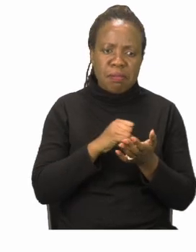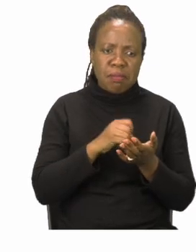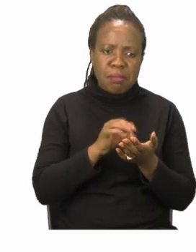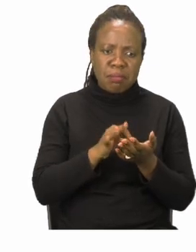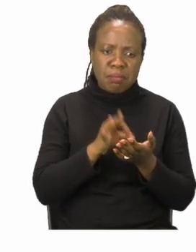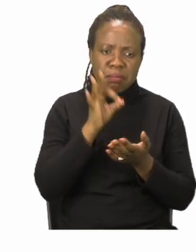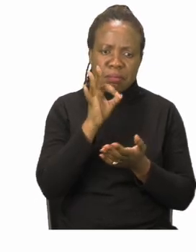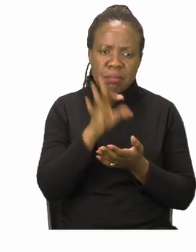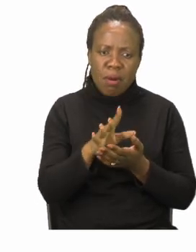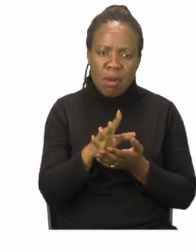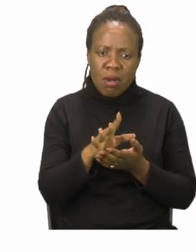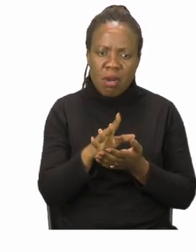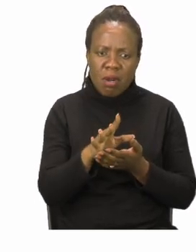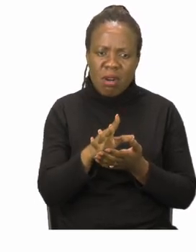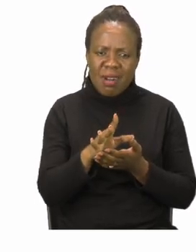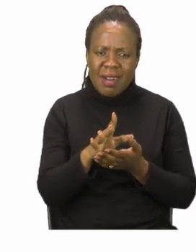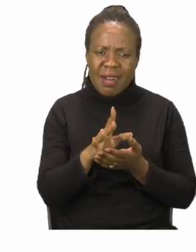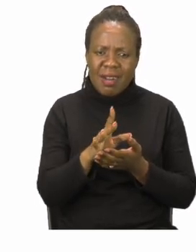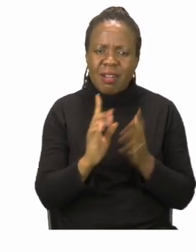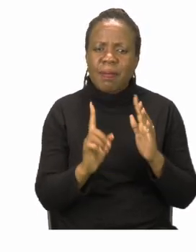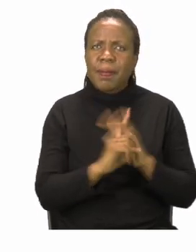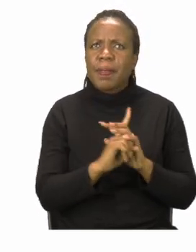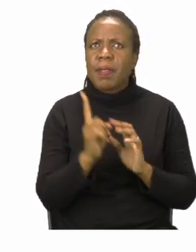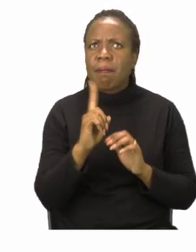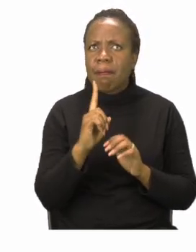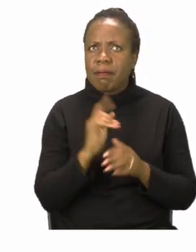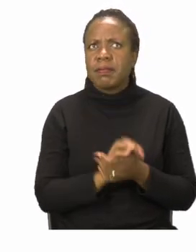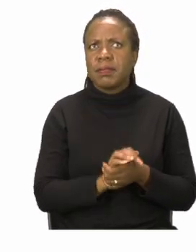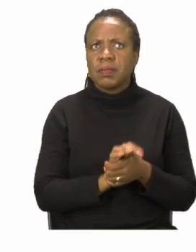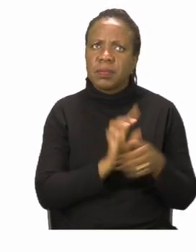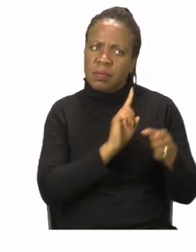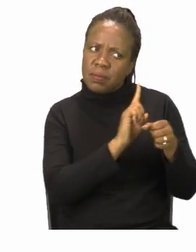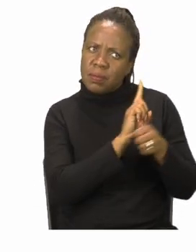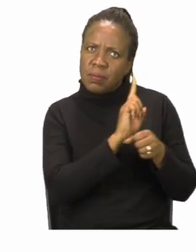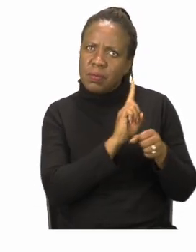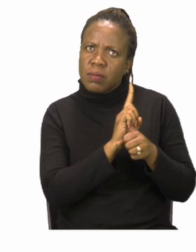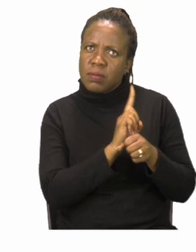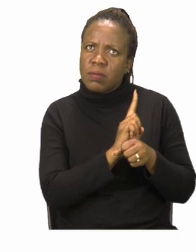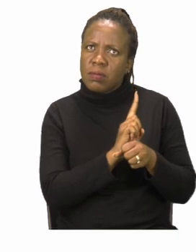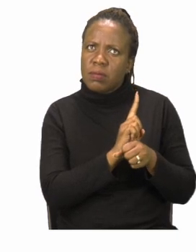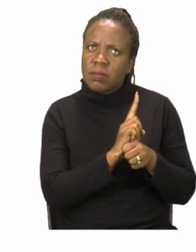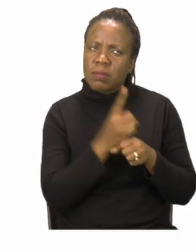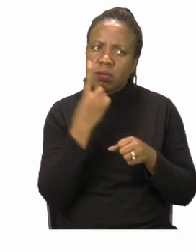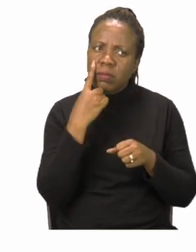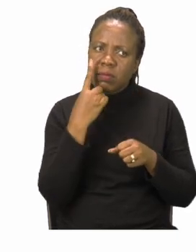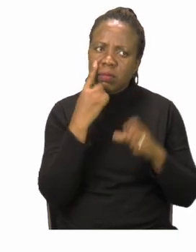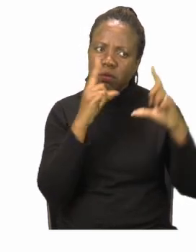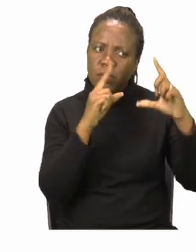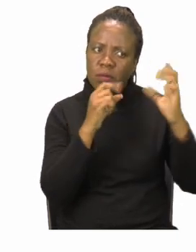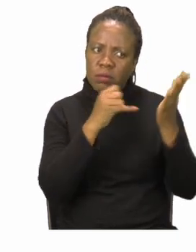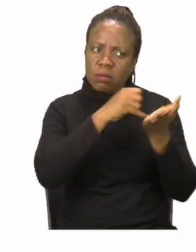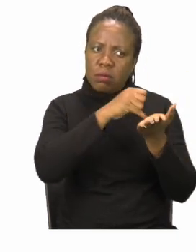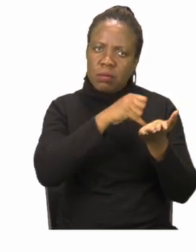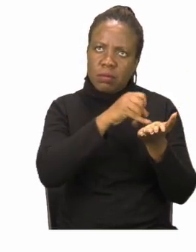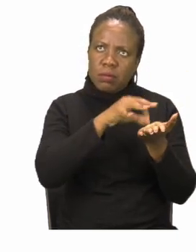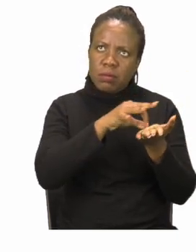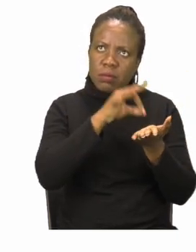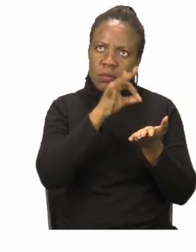first part, it gives you a picture of seeds. Can you see